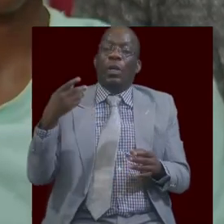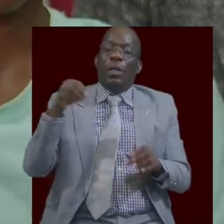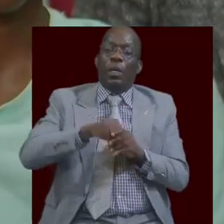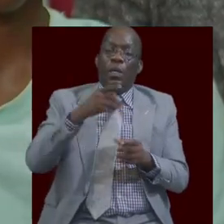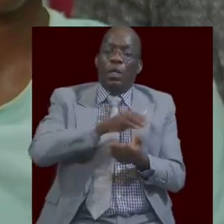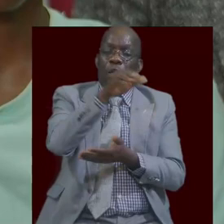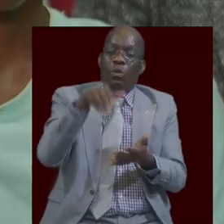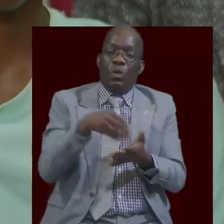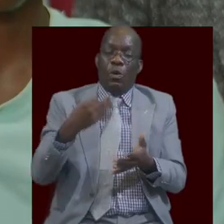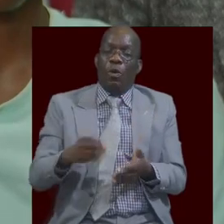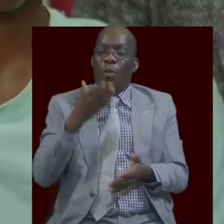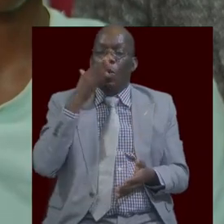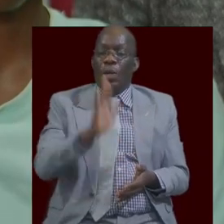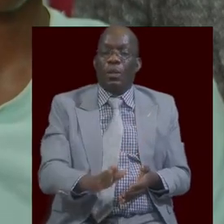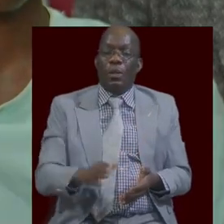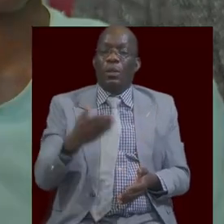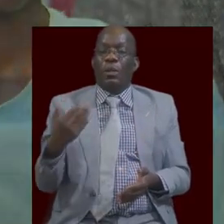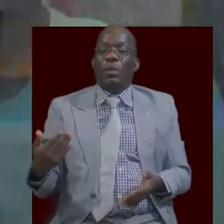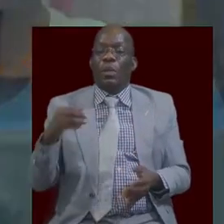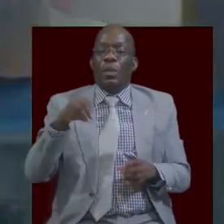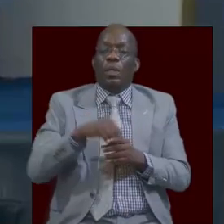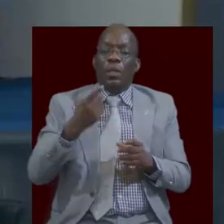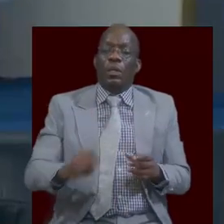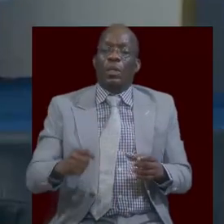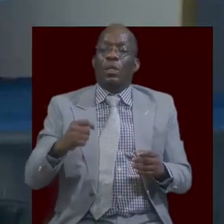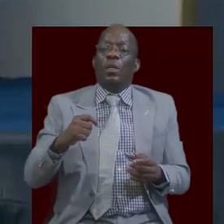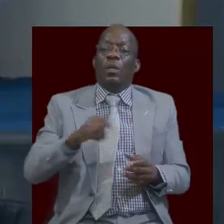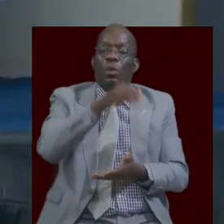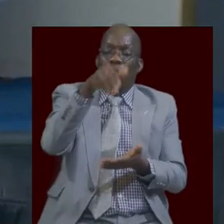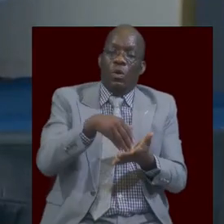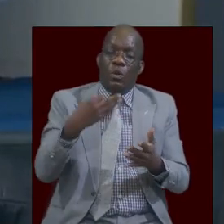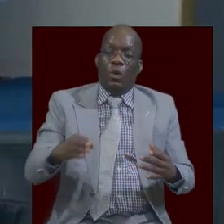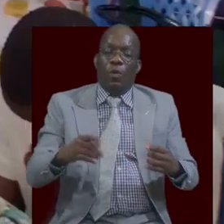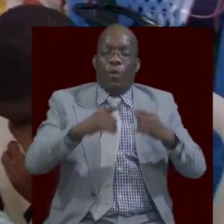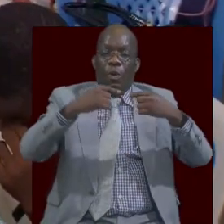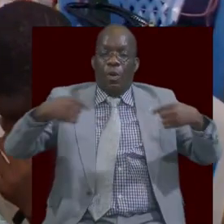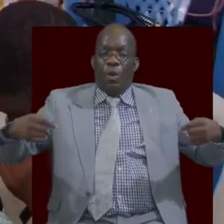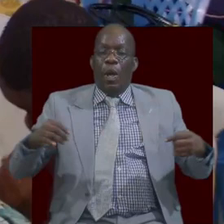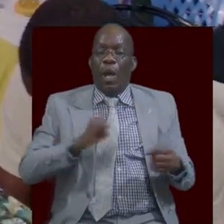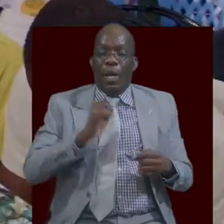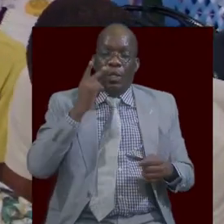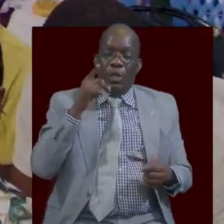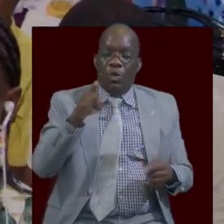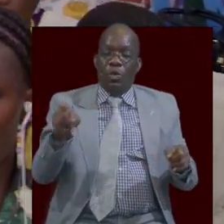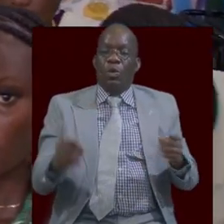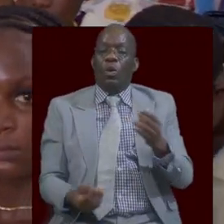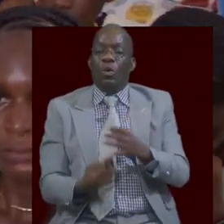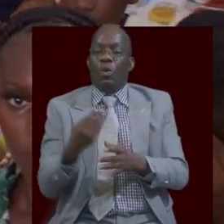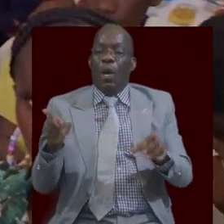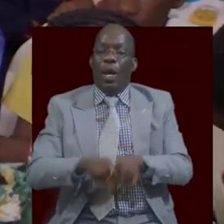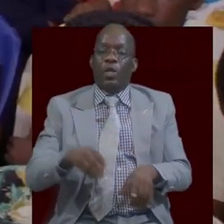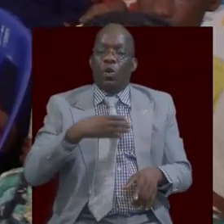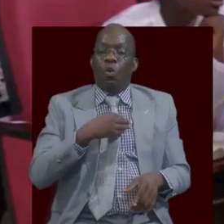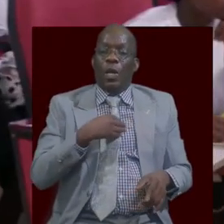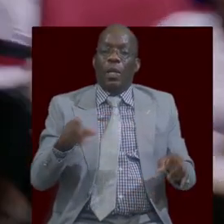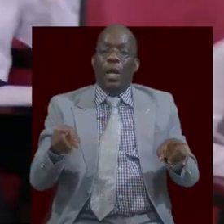the midst of contradictions, I see you growing up as white as lily. I see you